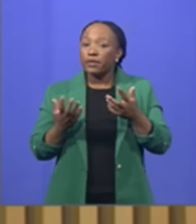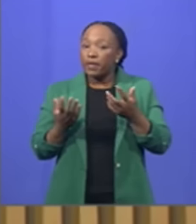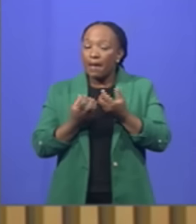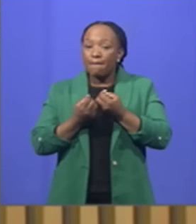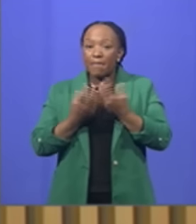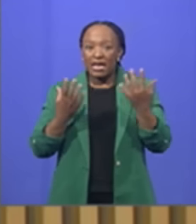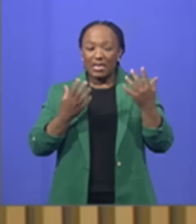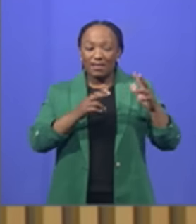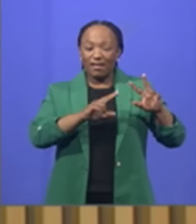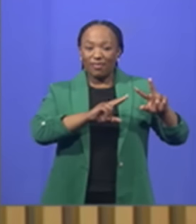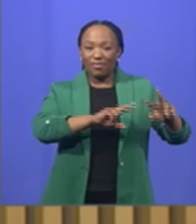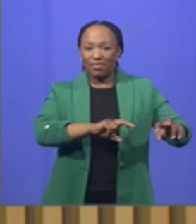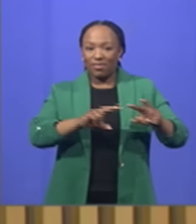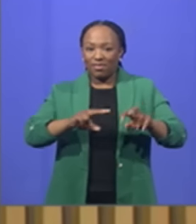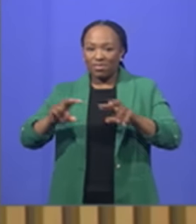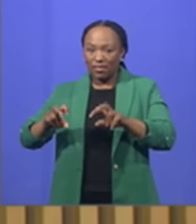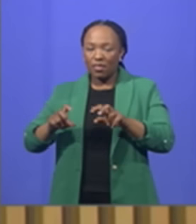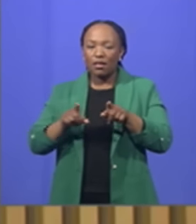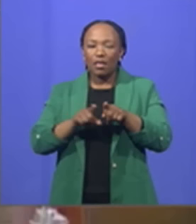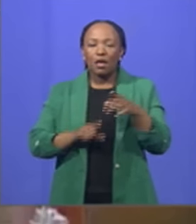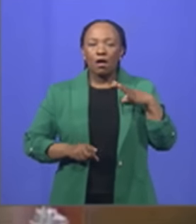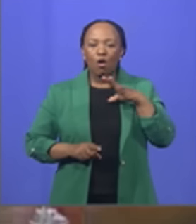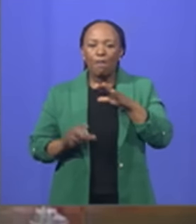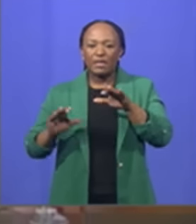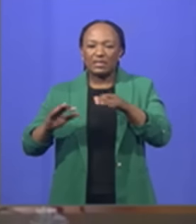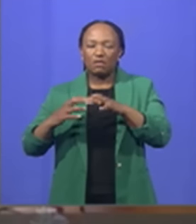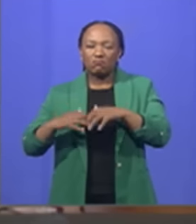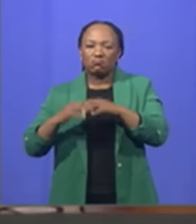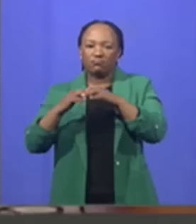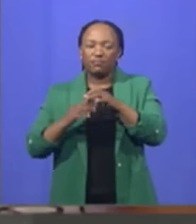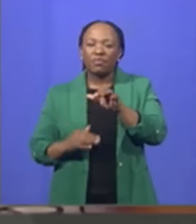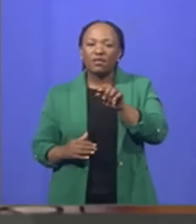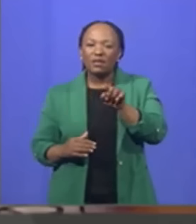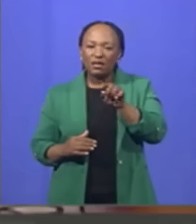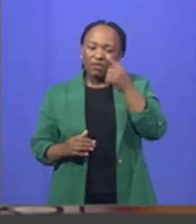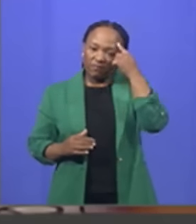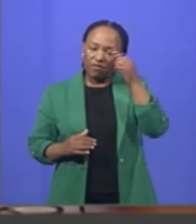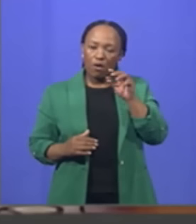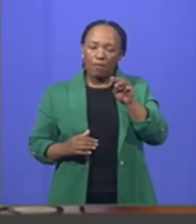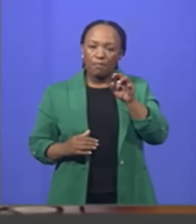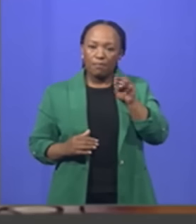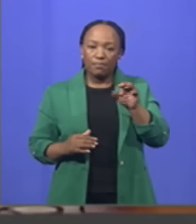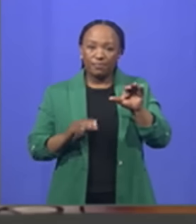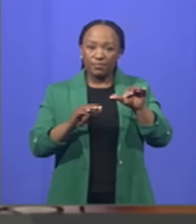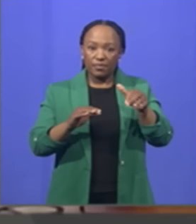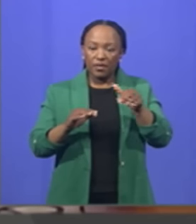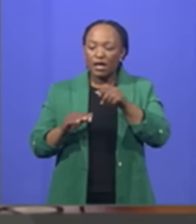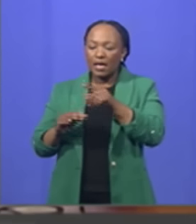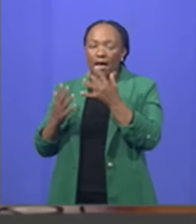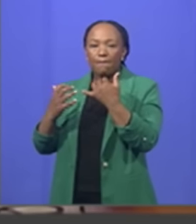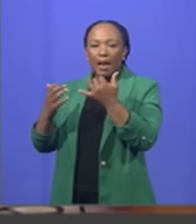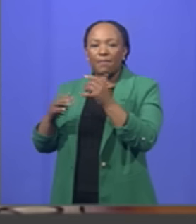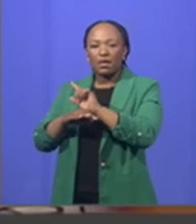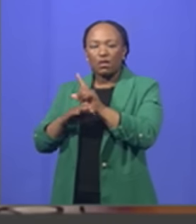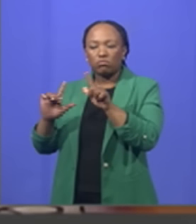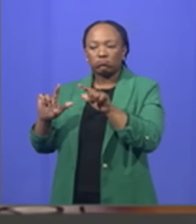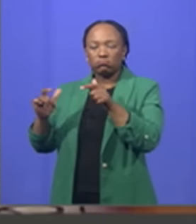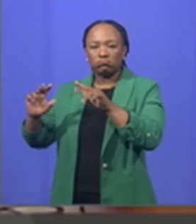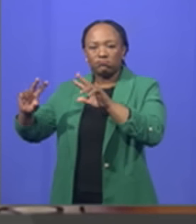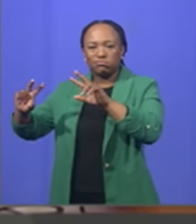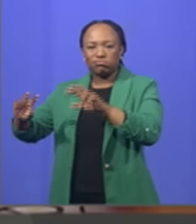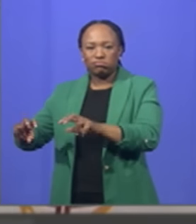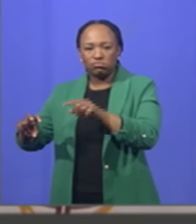go balwa le komišene ya dinyakišišo ya Madlanga le komiti ya palamente ya go nyakišiša. Mošireletši wa setšhaba o re ditshepedišo